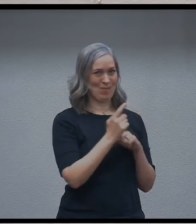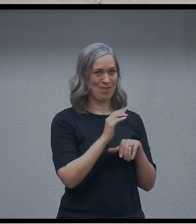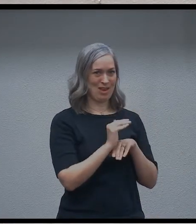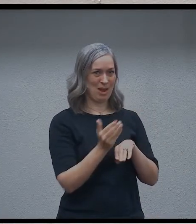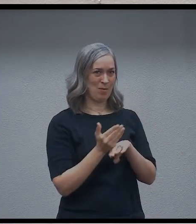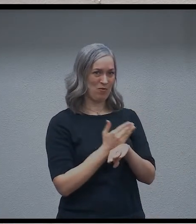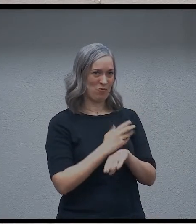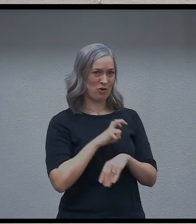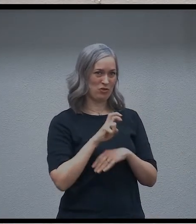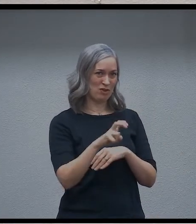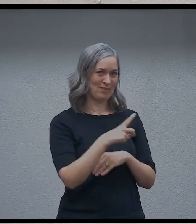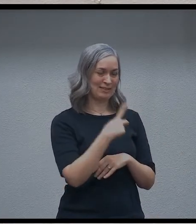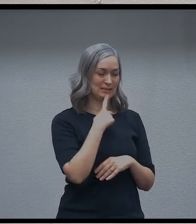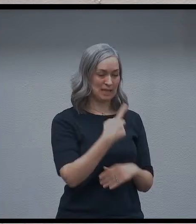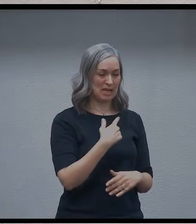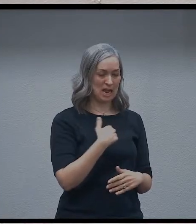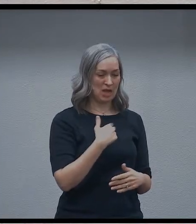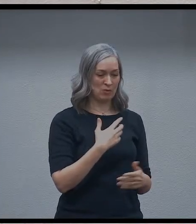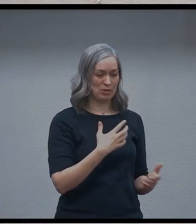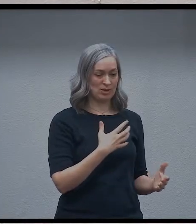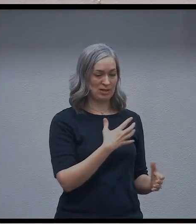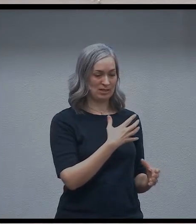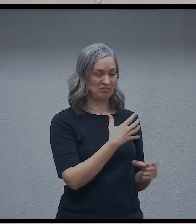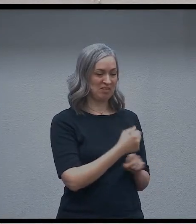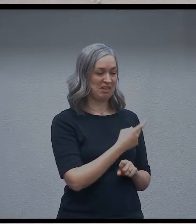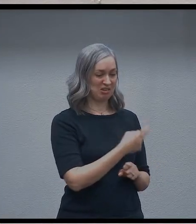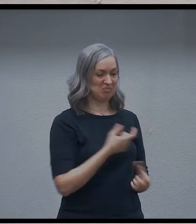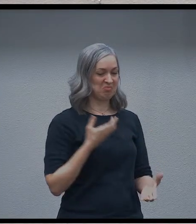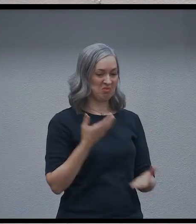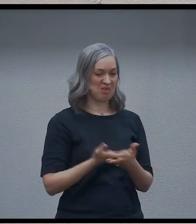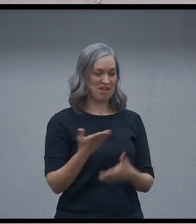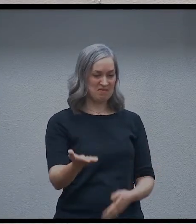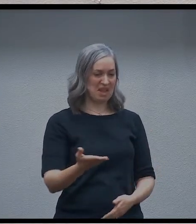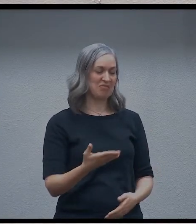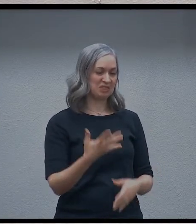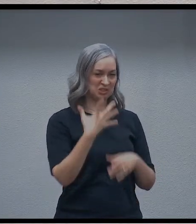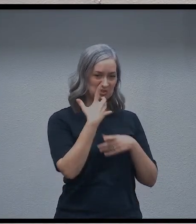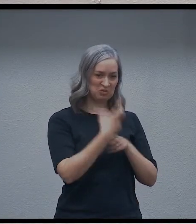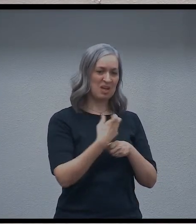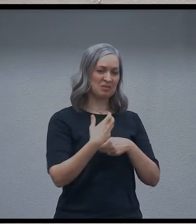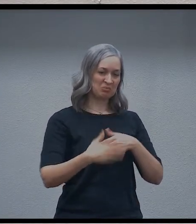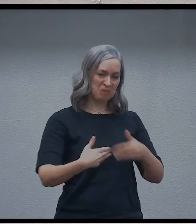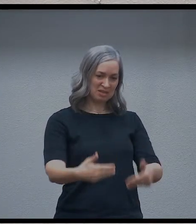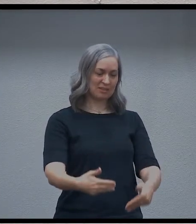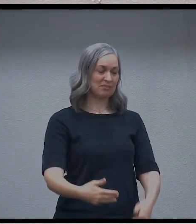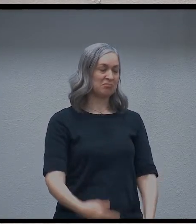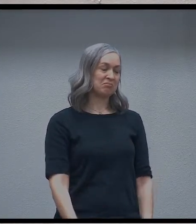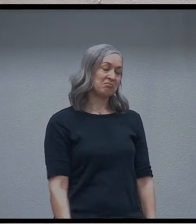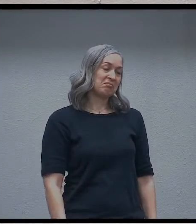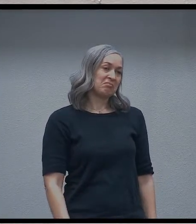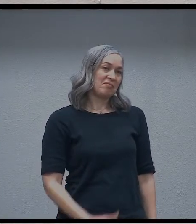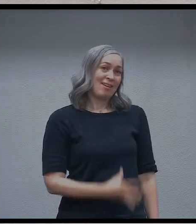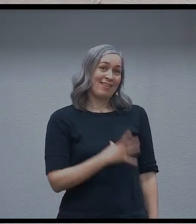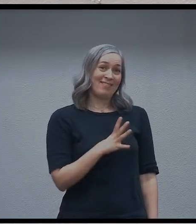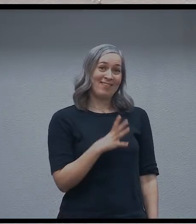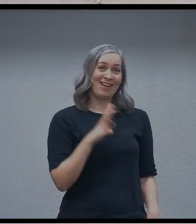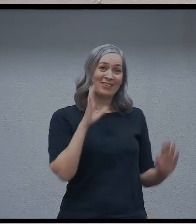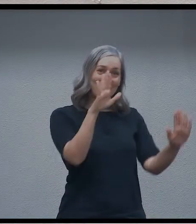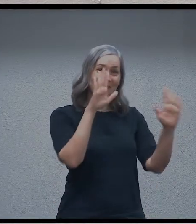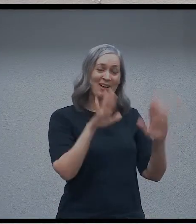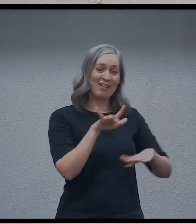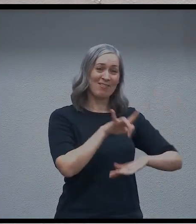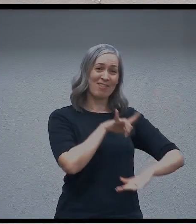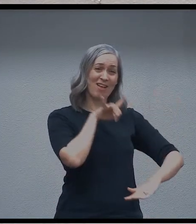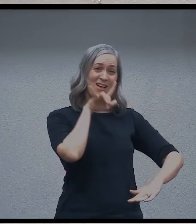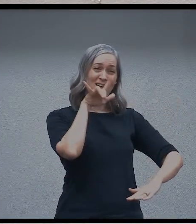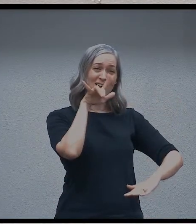just gonna get you there and then just trust what happens. So we did, and it was great. The flight from